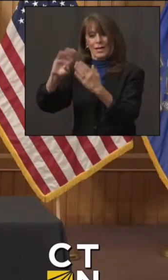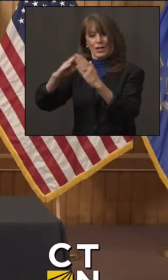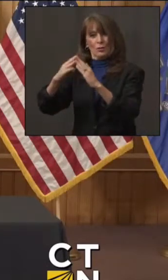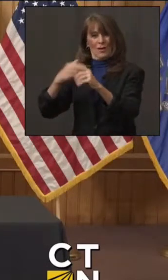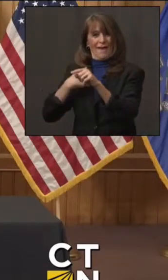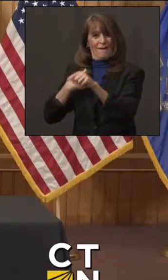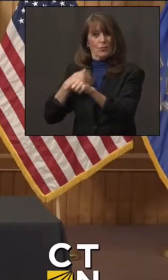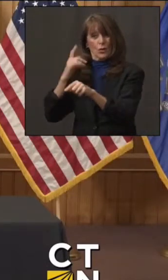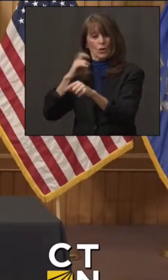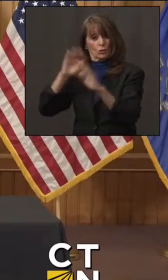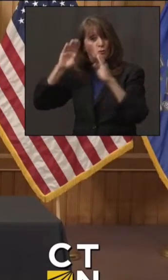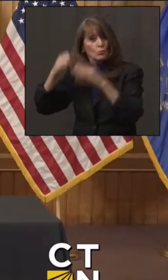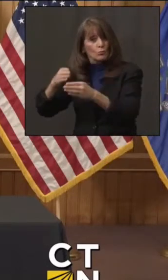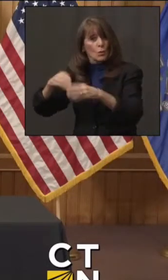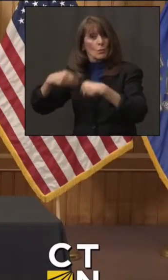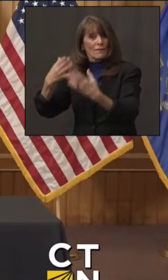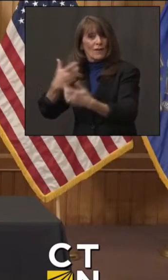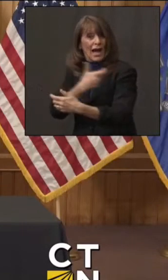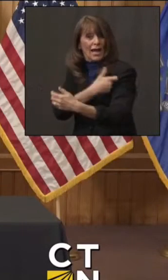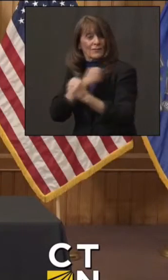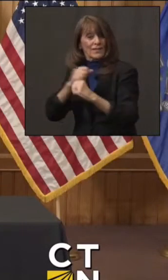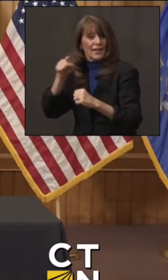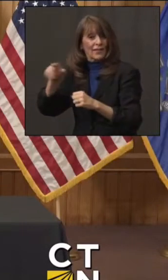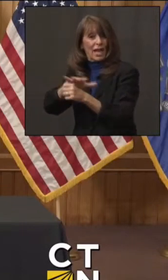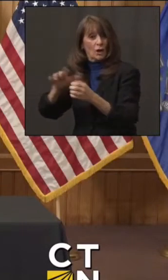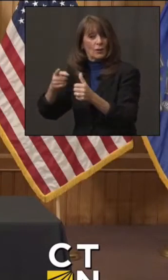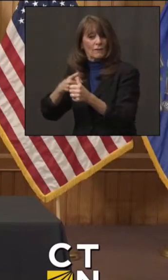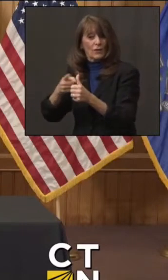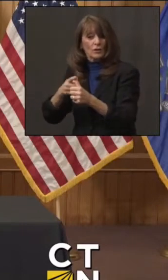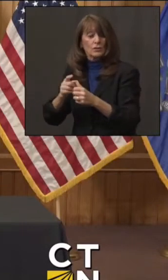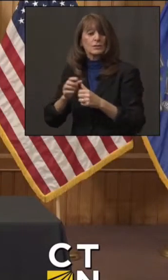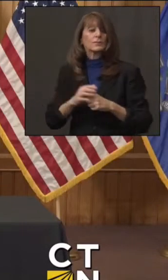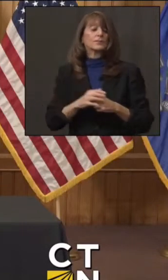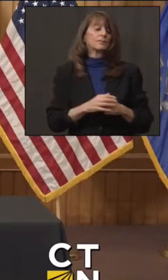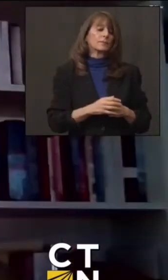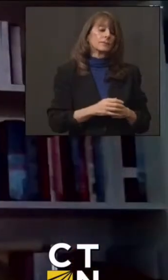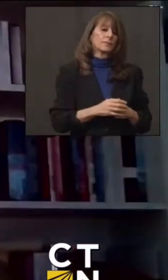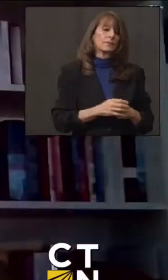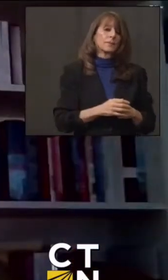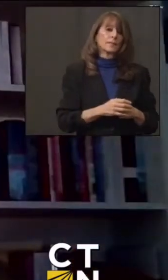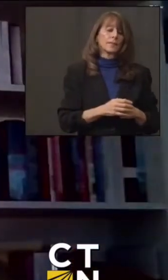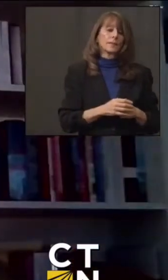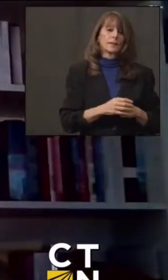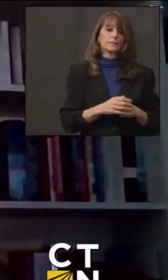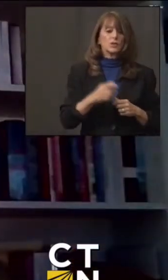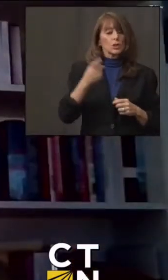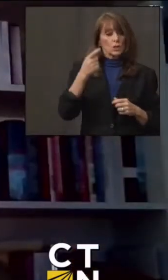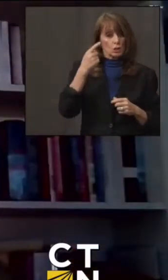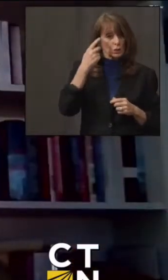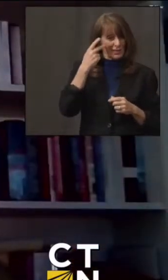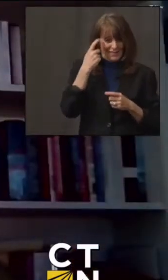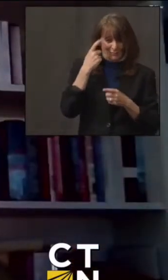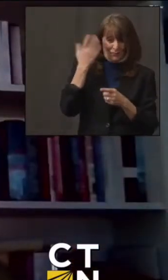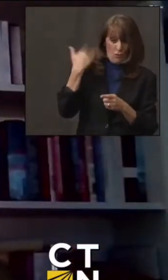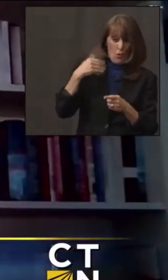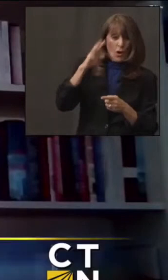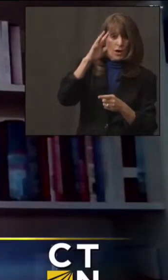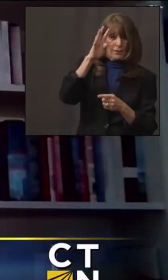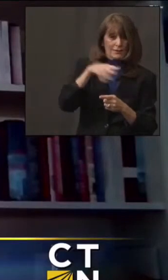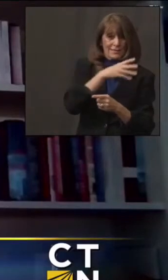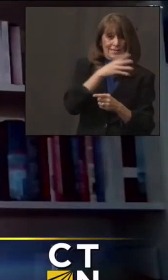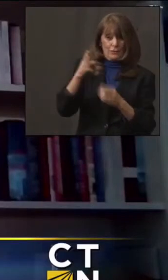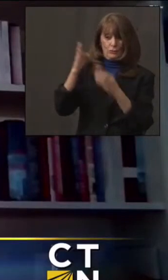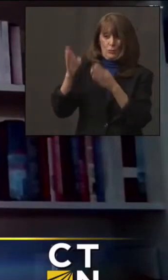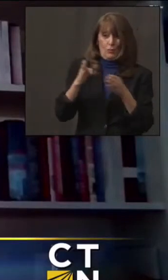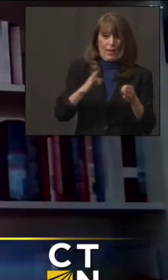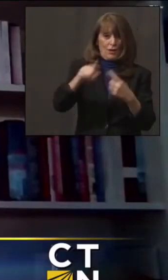Let me just add to Dr. Edie's comments that if you looked at the schedule that the governor shared, we